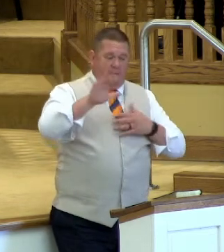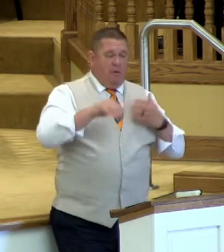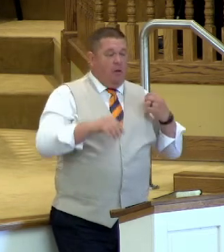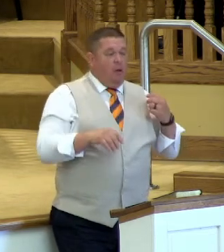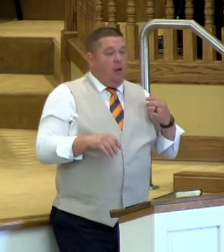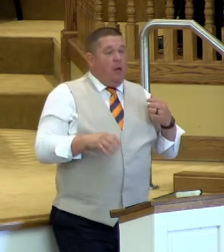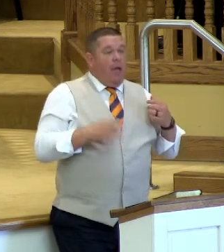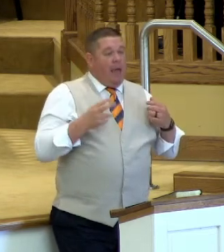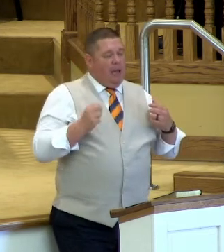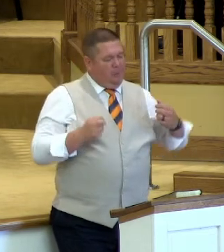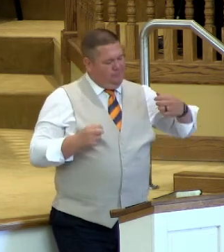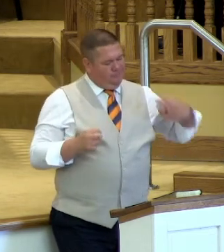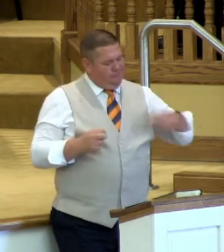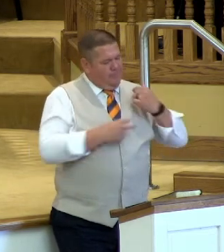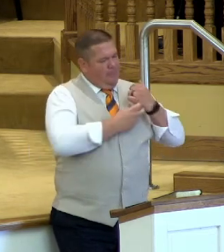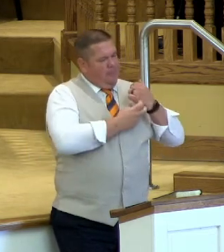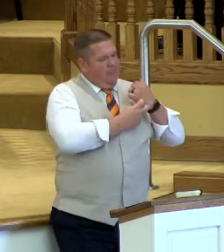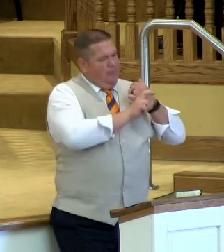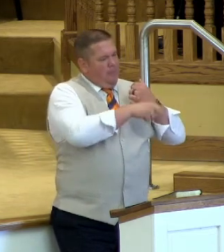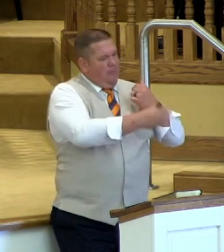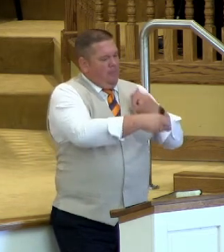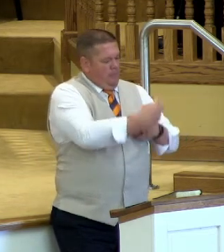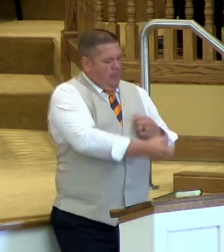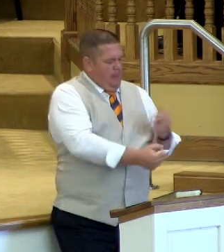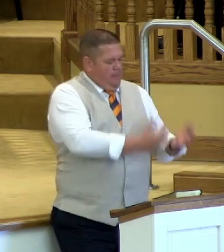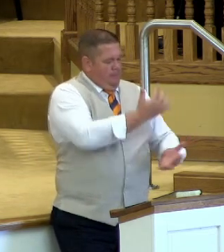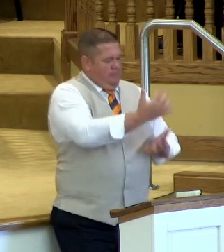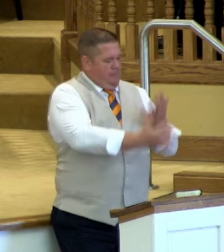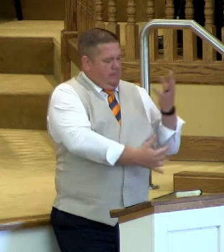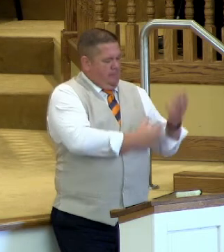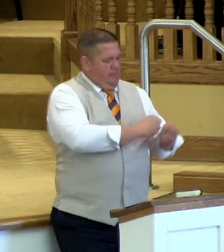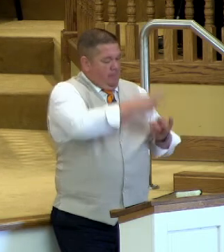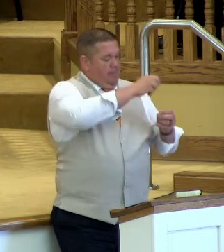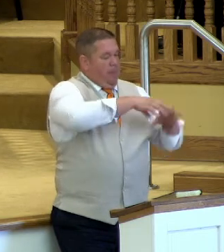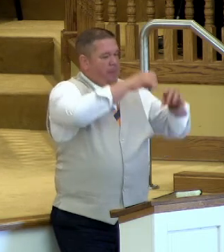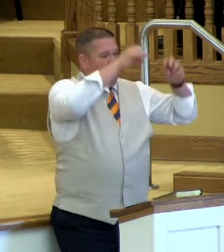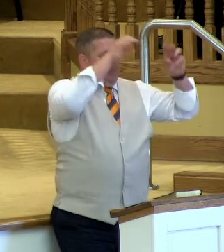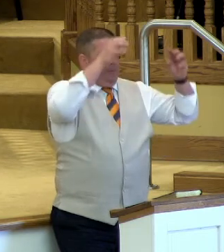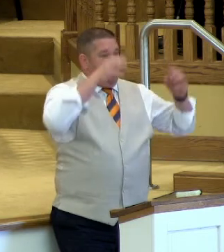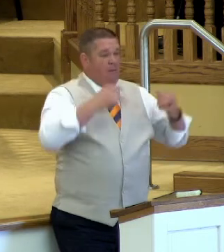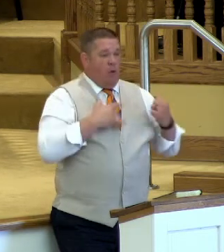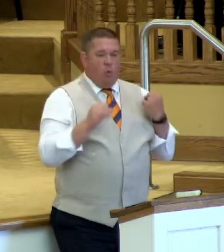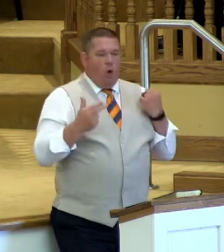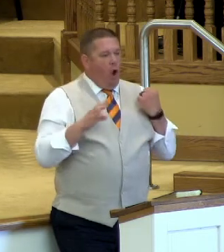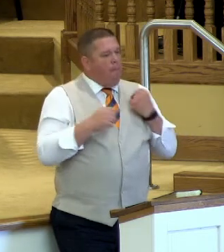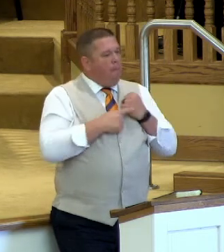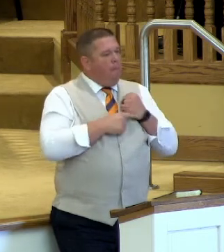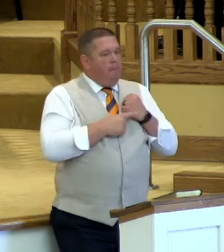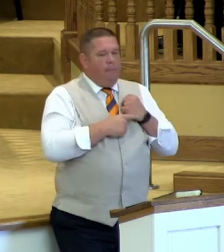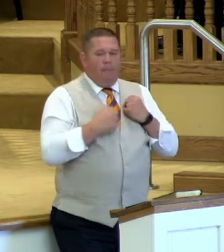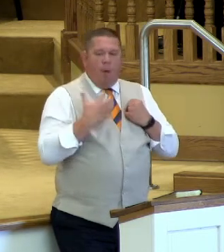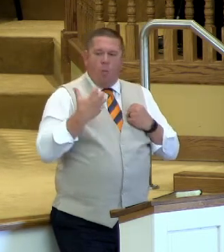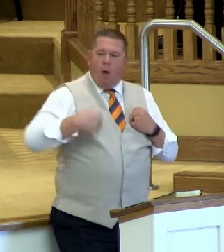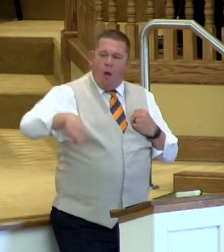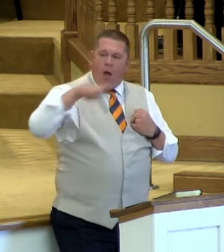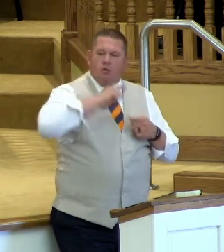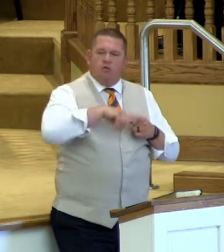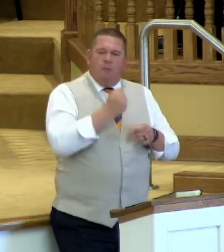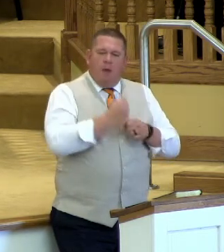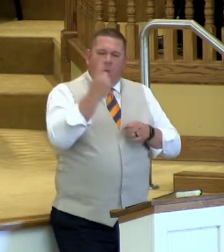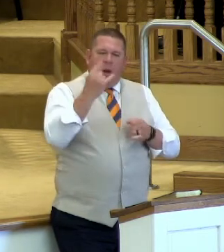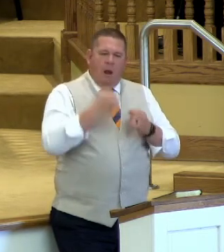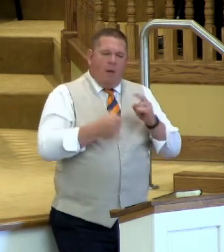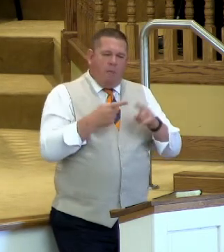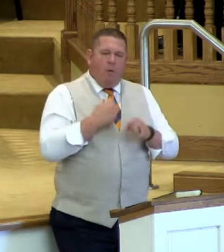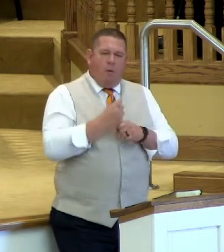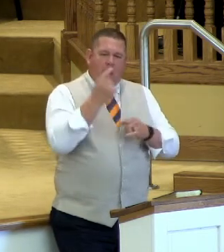5. And he shook off the beast into the fire and felt no harm. I want us to make one